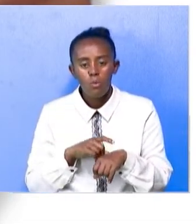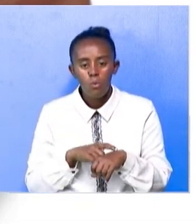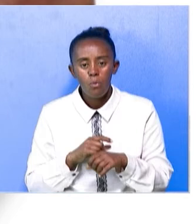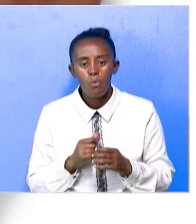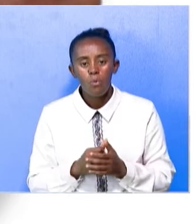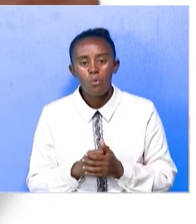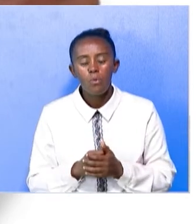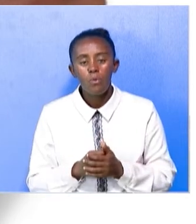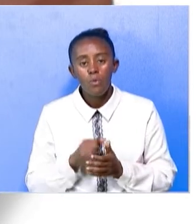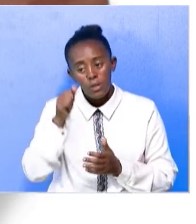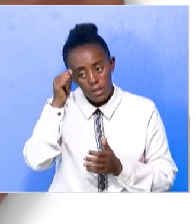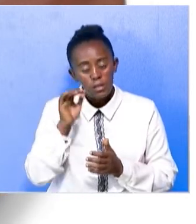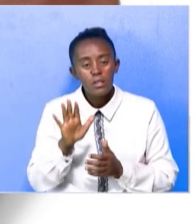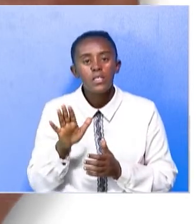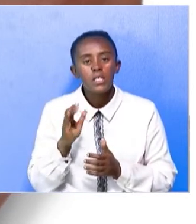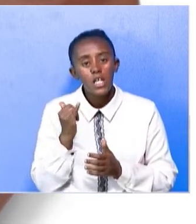his telephone